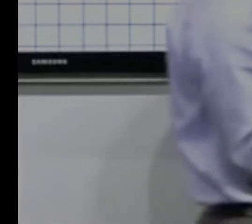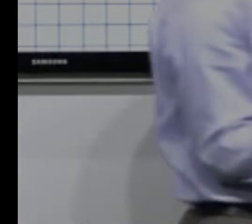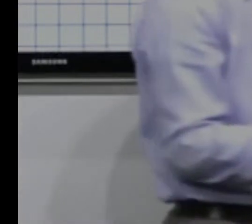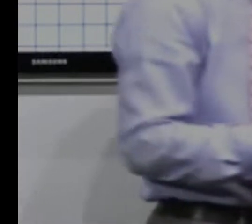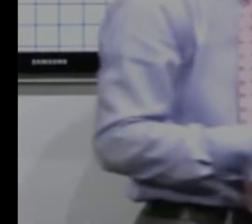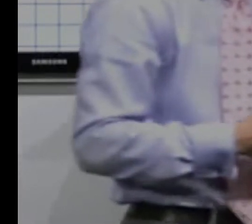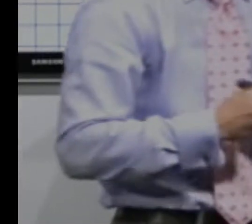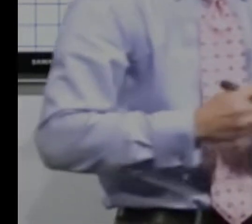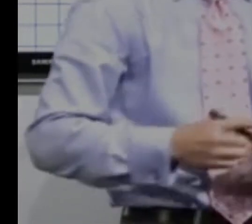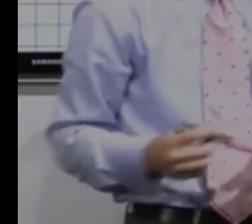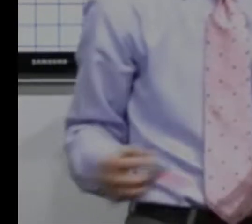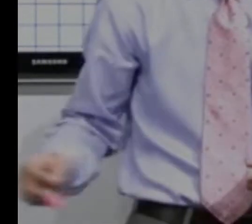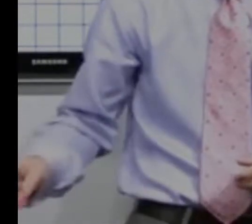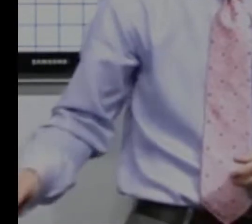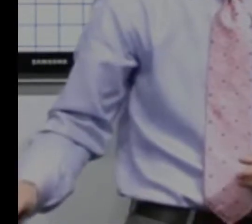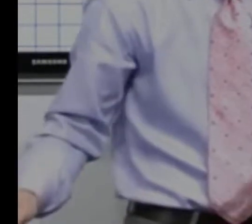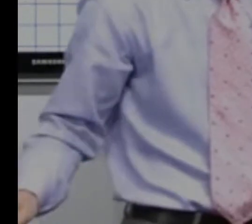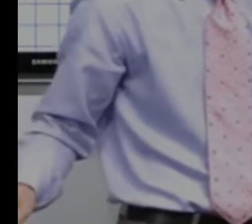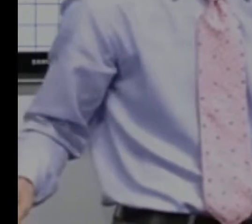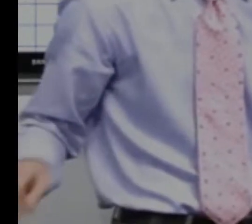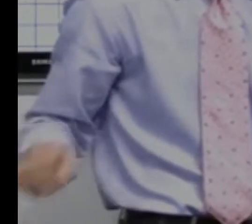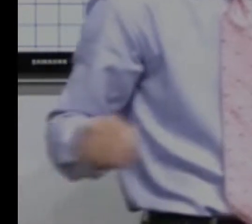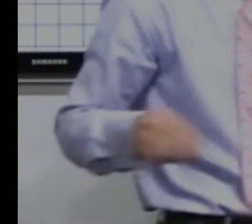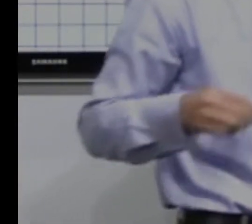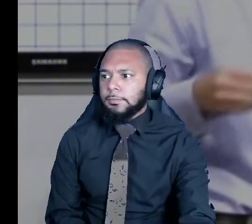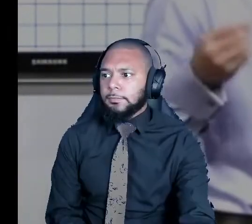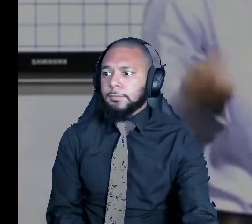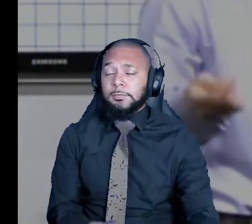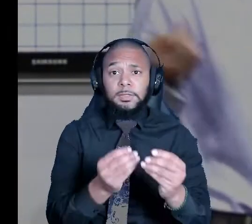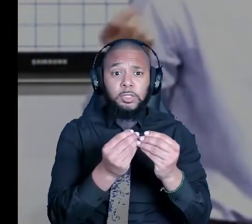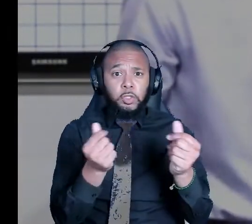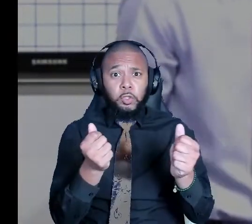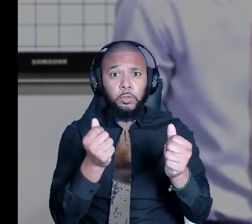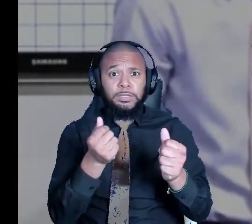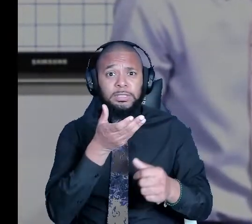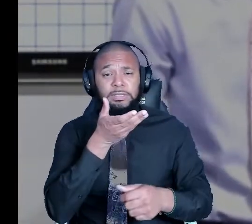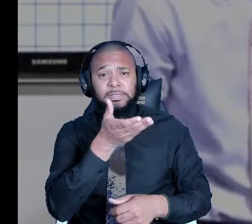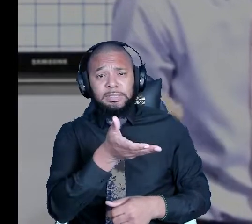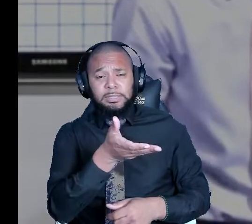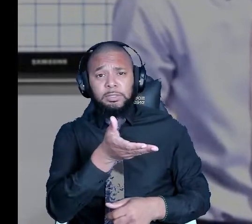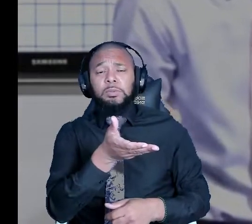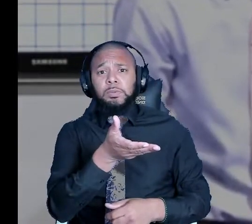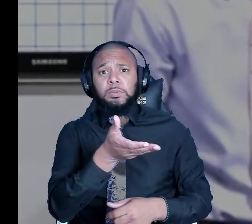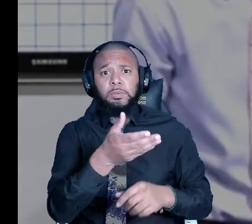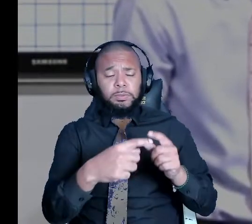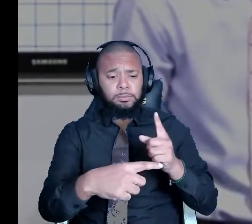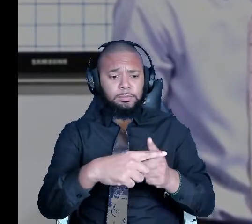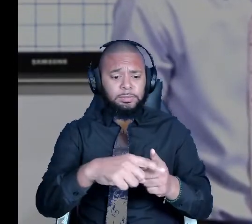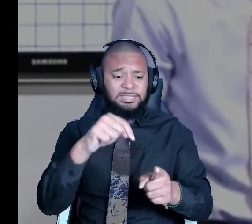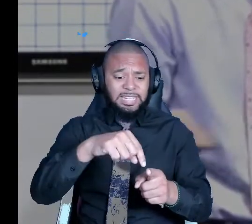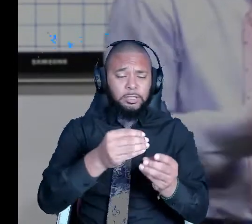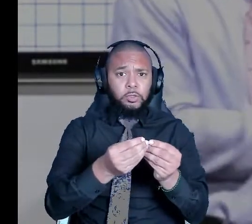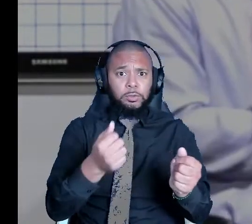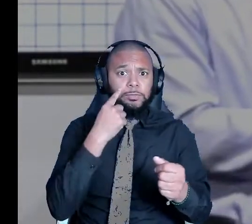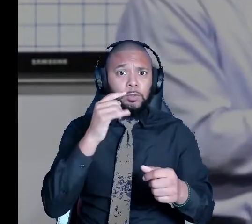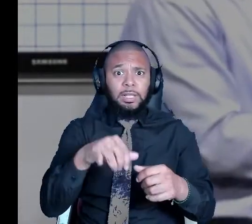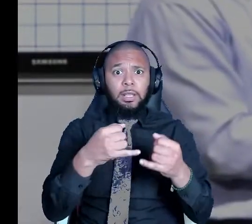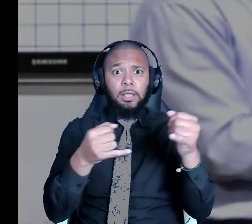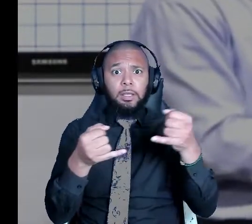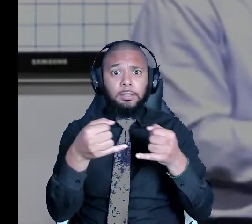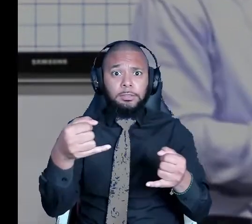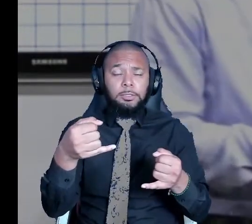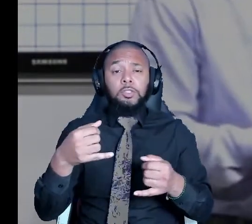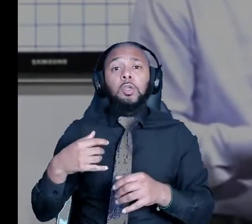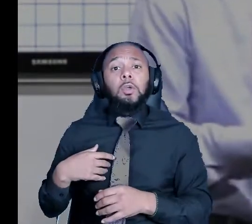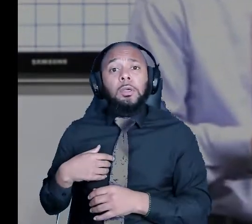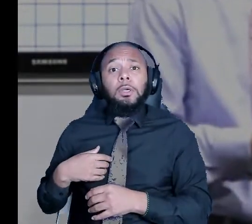That's where the two lines intersect each other. So you can solve a system of equations simply by